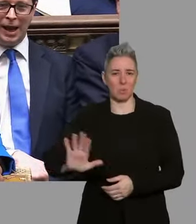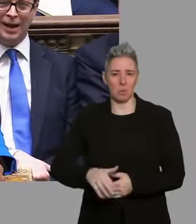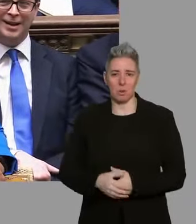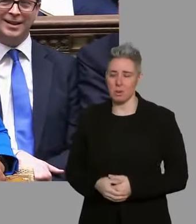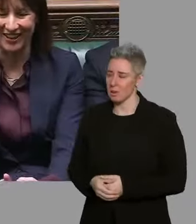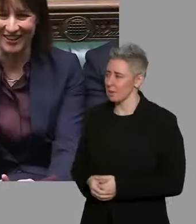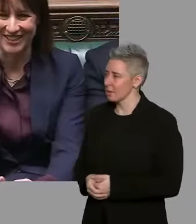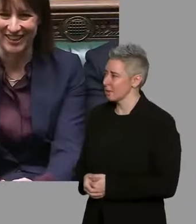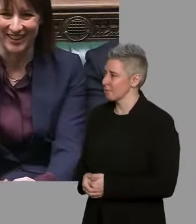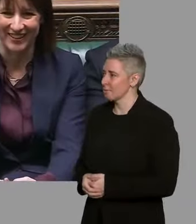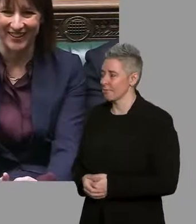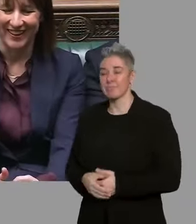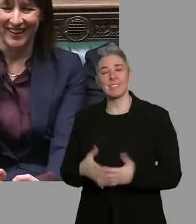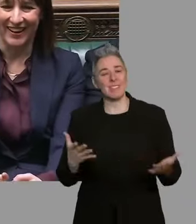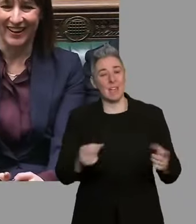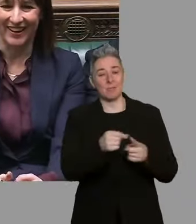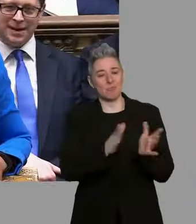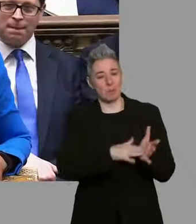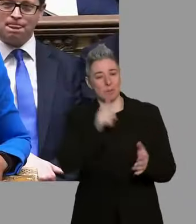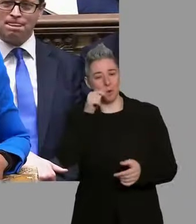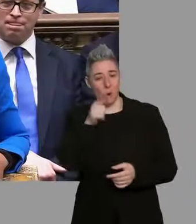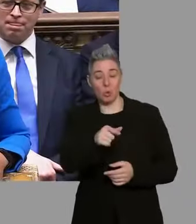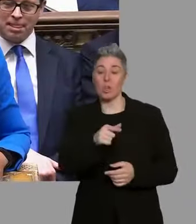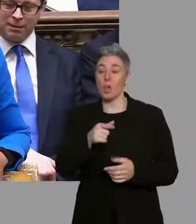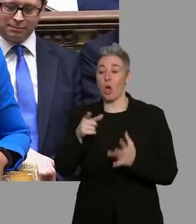And he talks